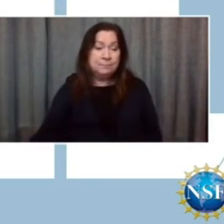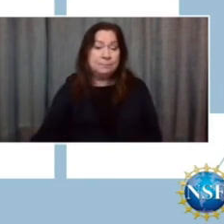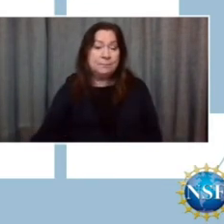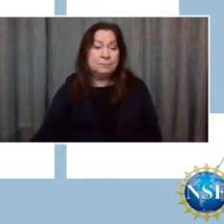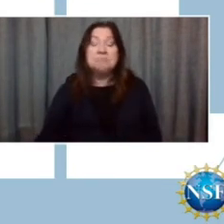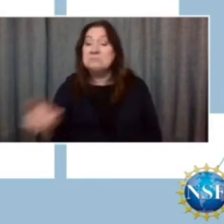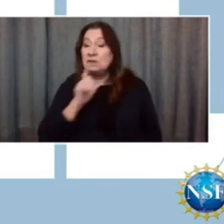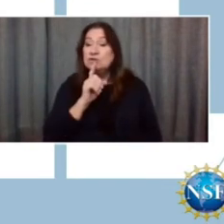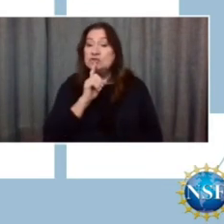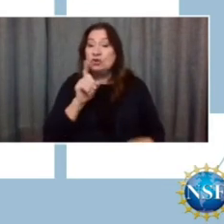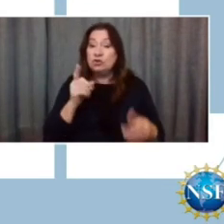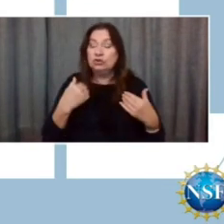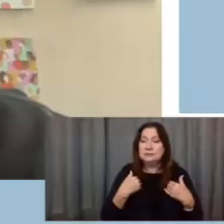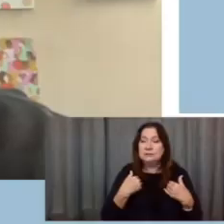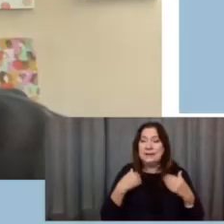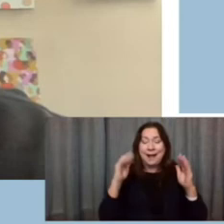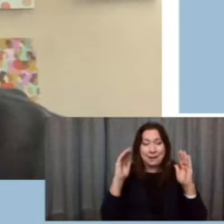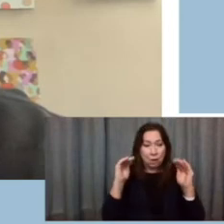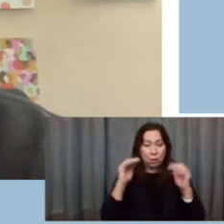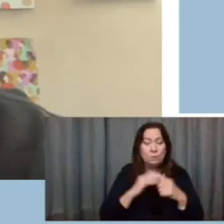Sure. I mean, I hope for